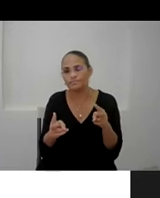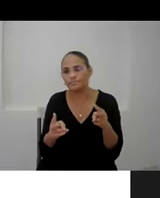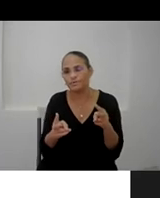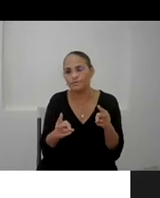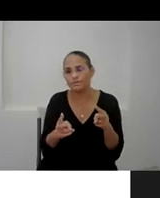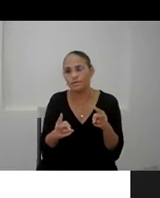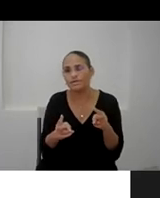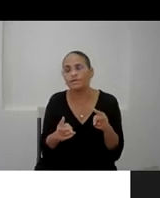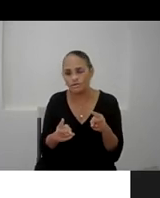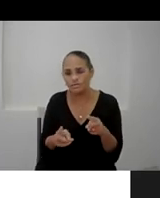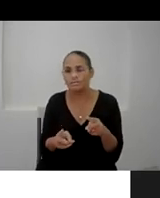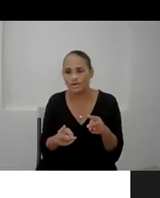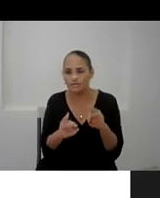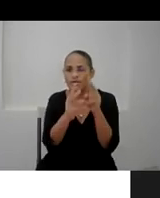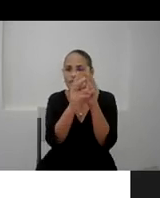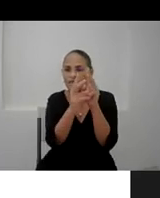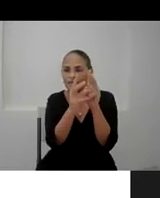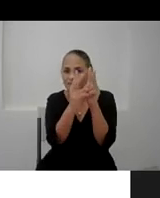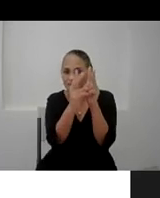very detailed skills